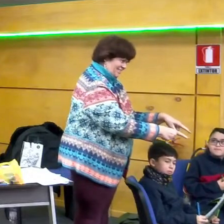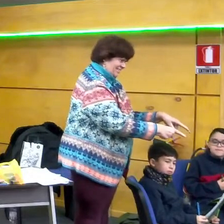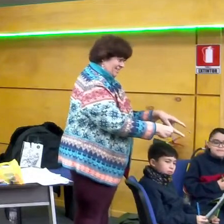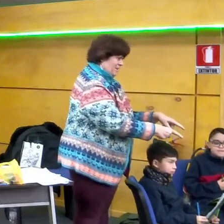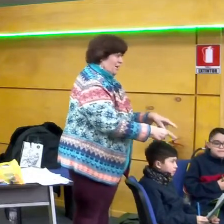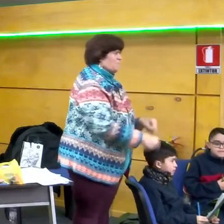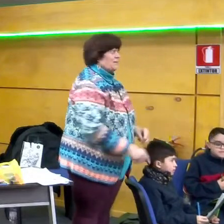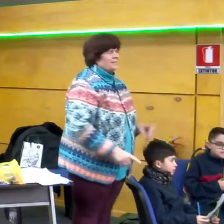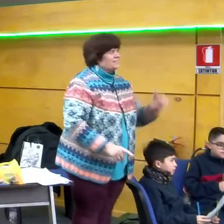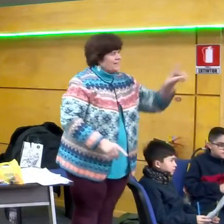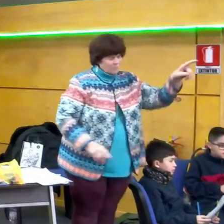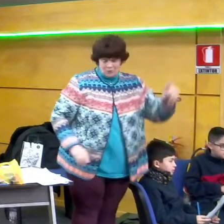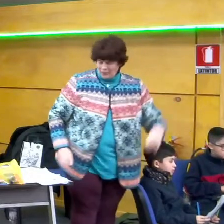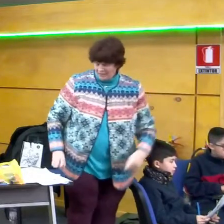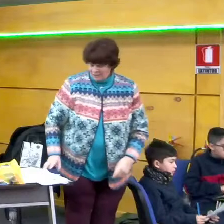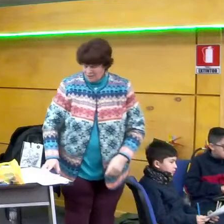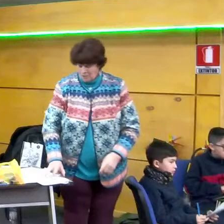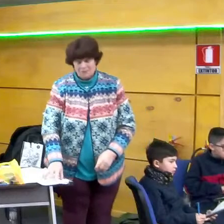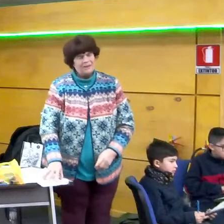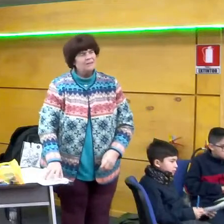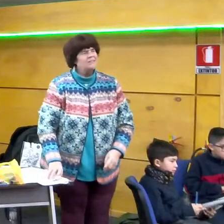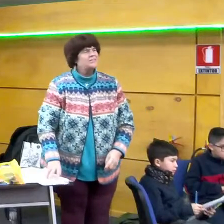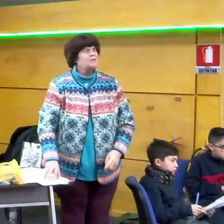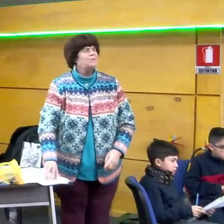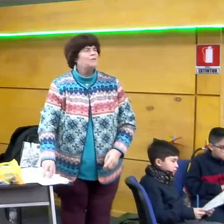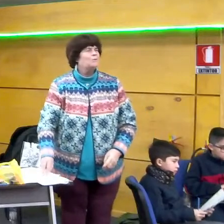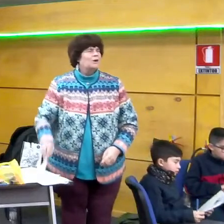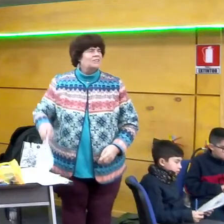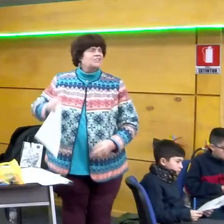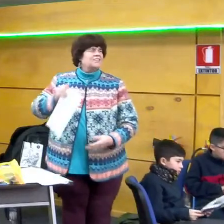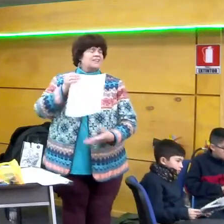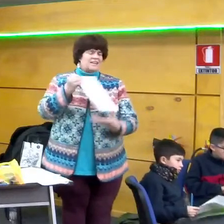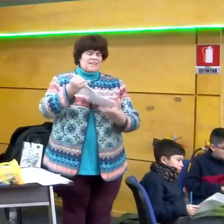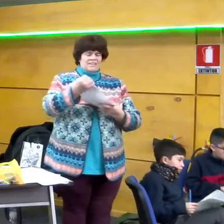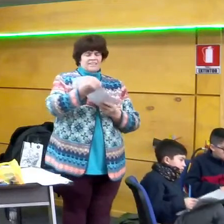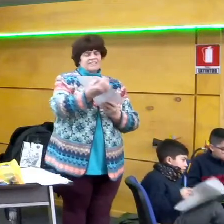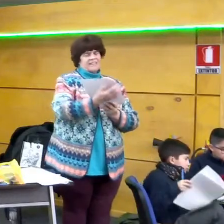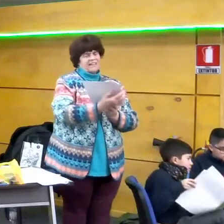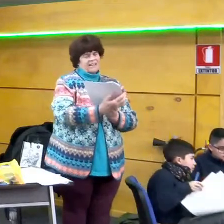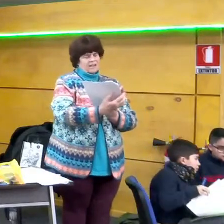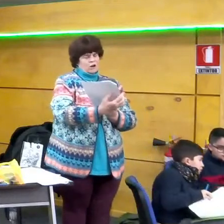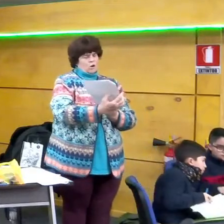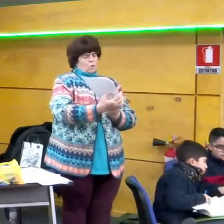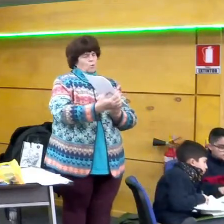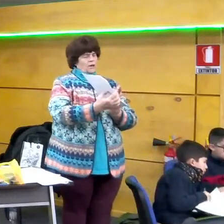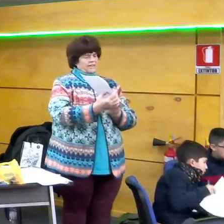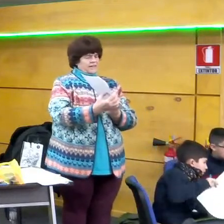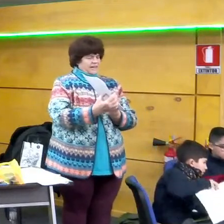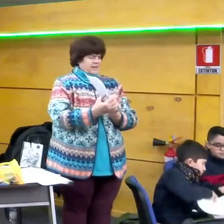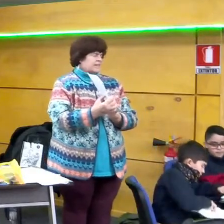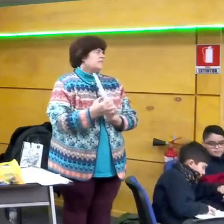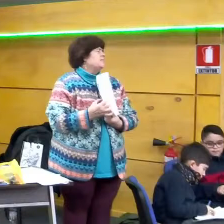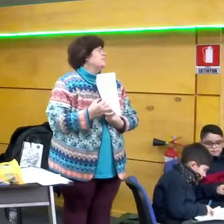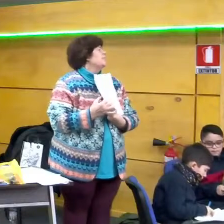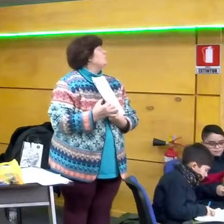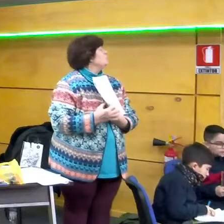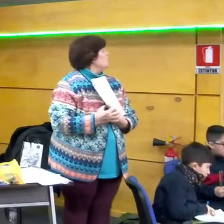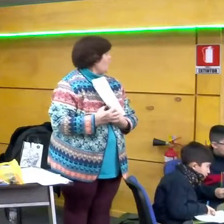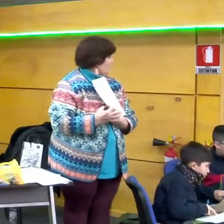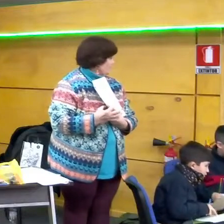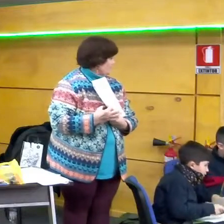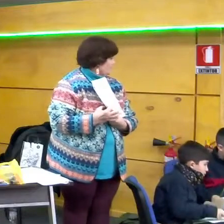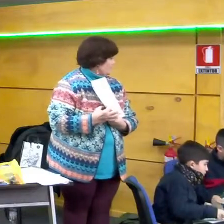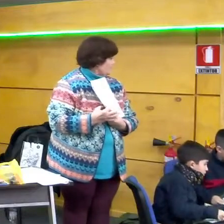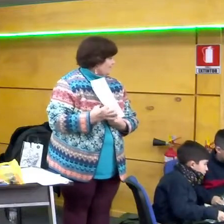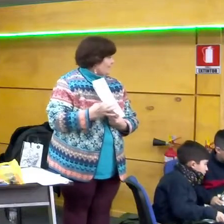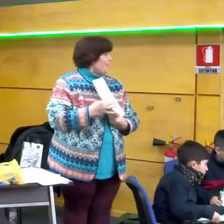ready because everyone in the group here is going to be watching to say what did they do